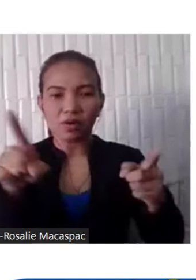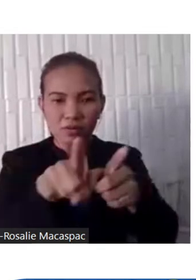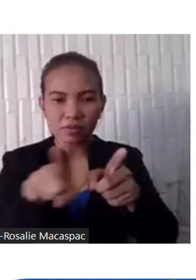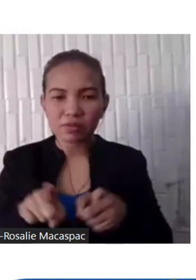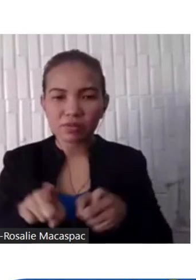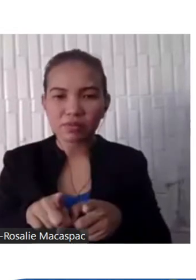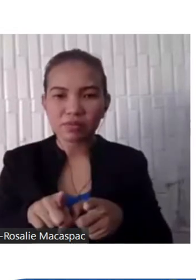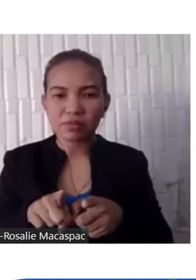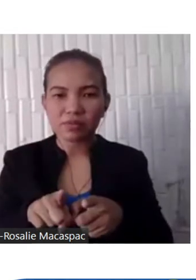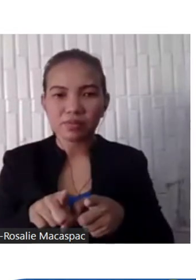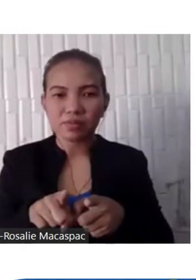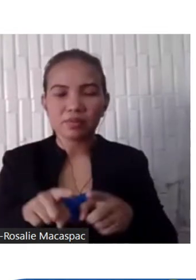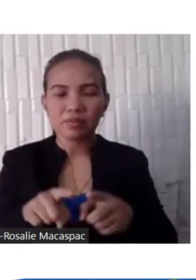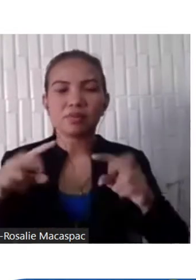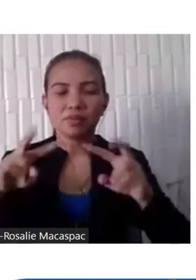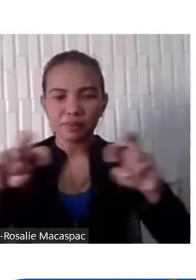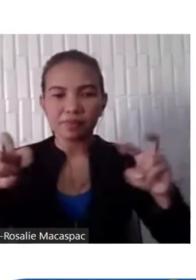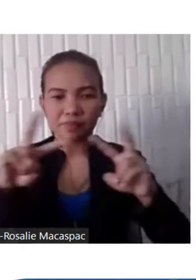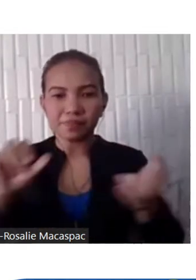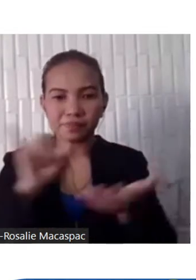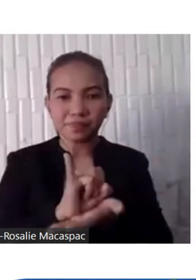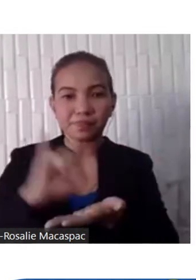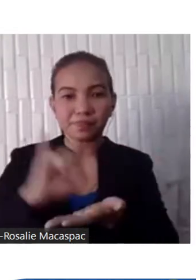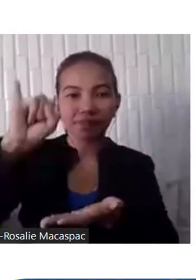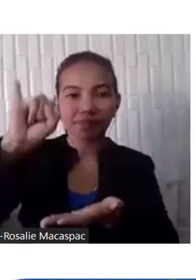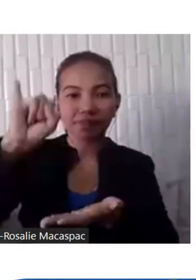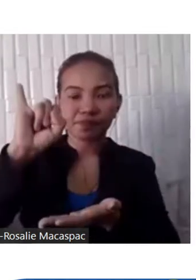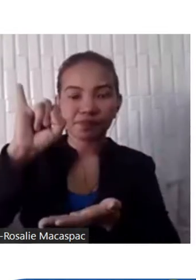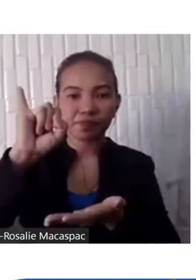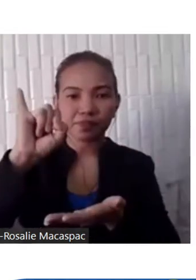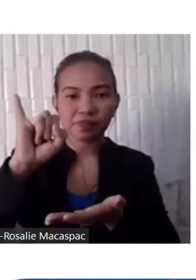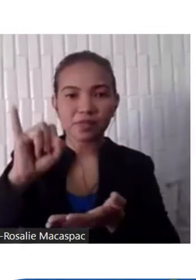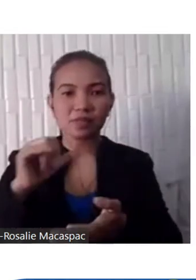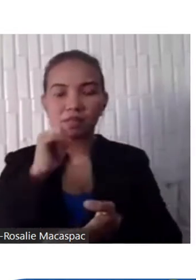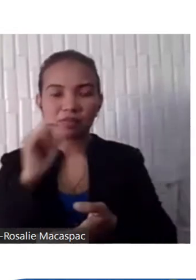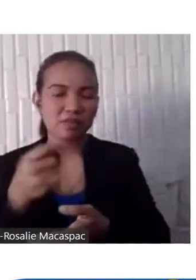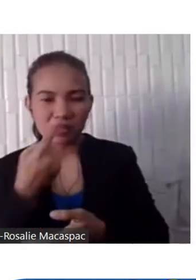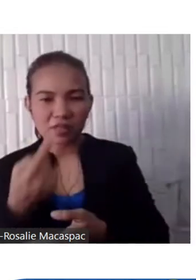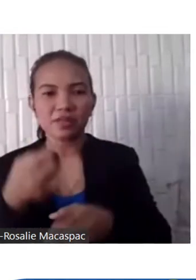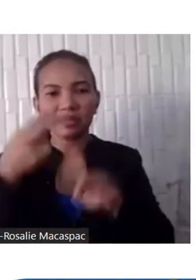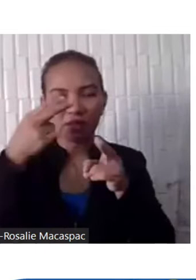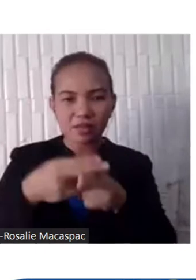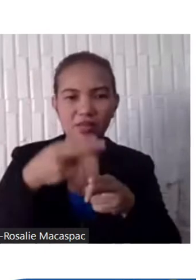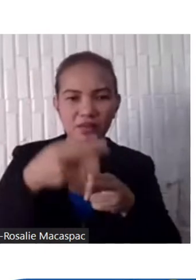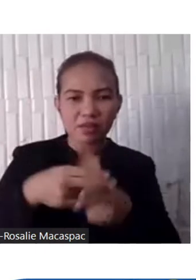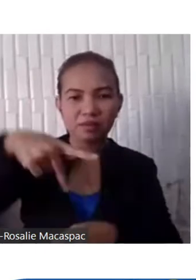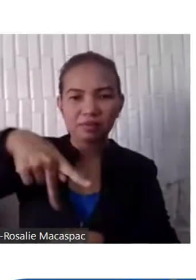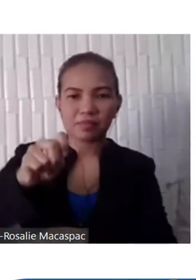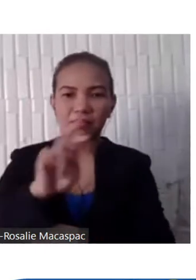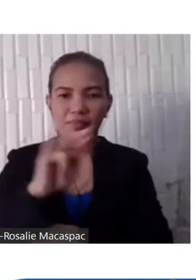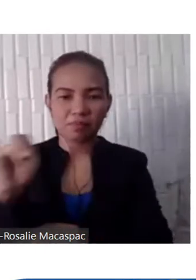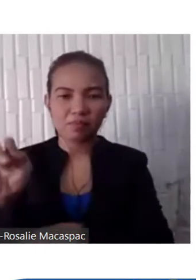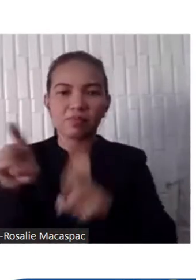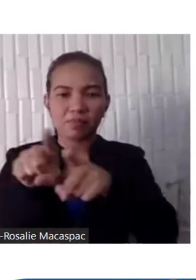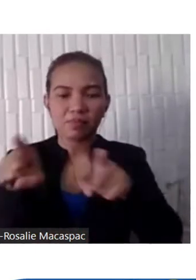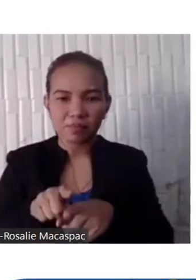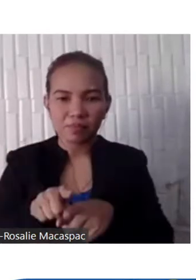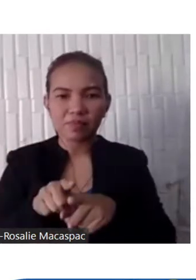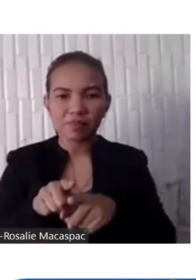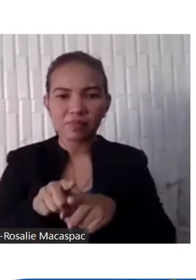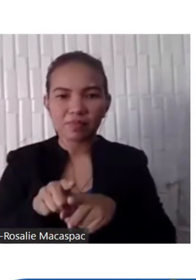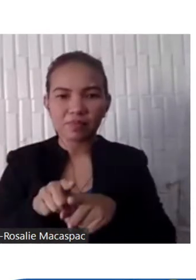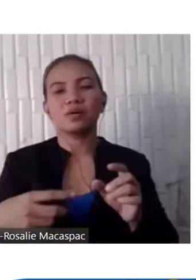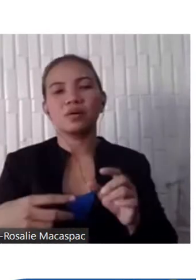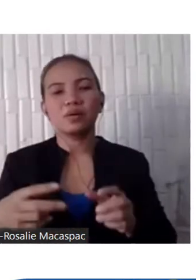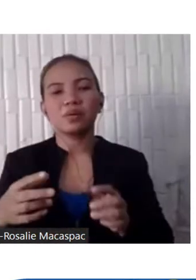maliban sa research institute kami, although it doesn't say so in its name, but PNRI is also a regulatory agency when